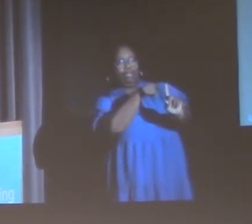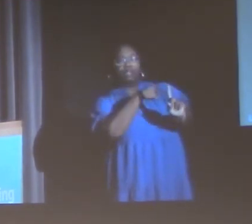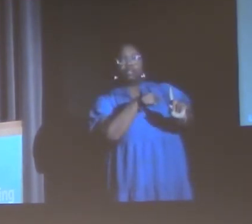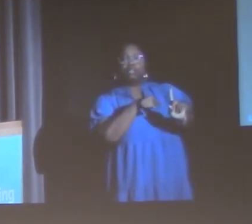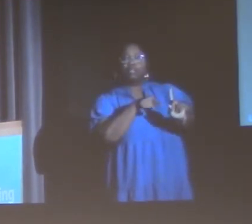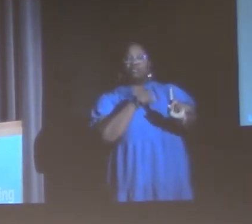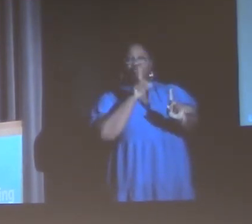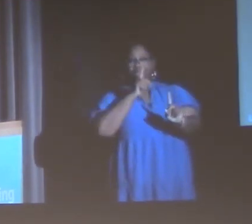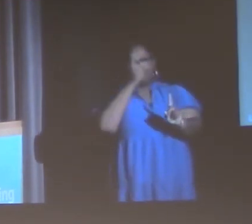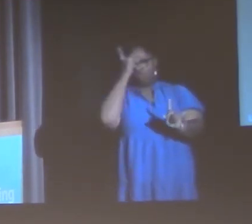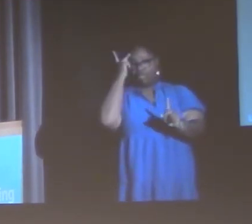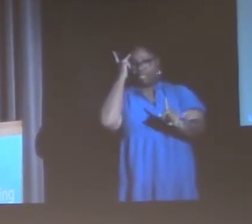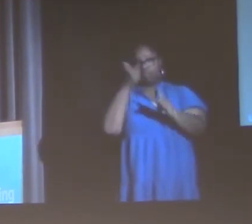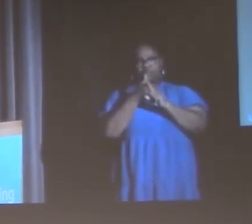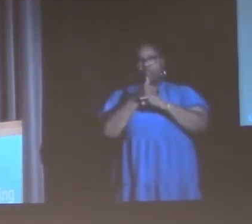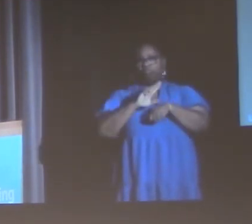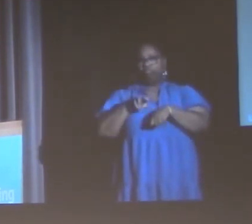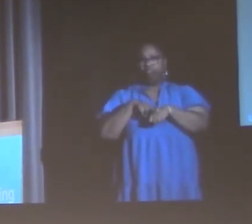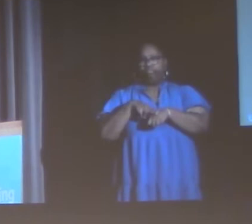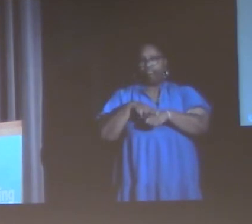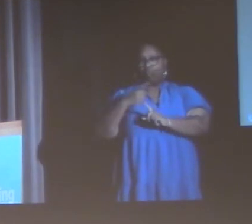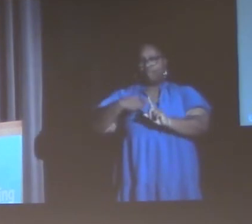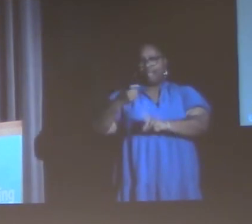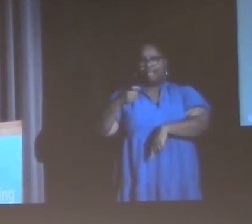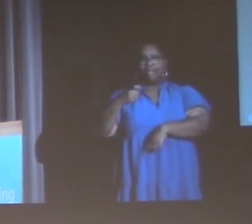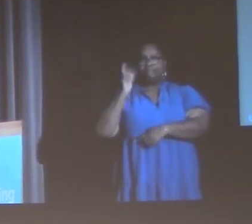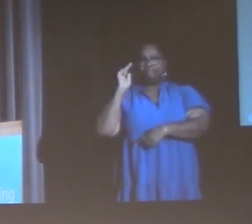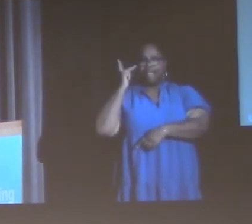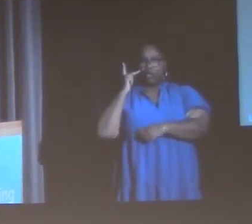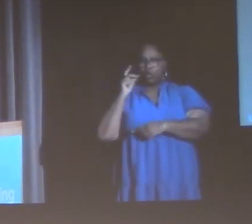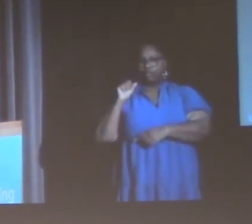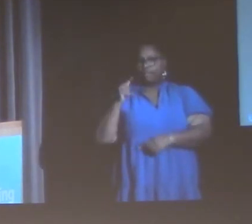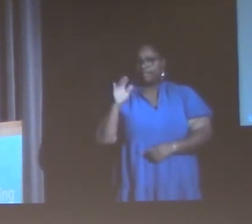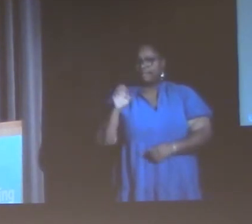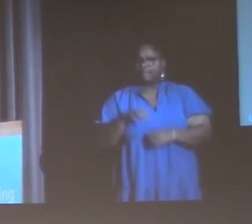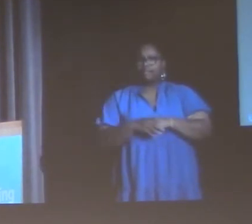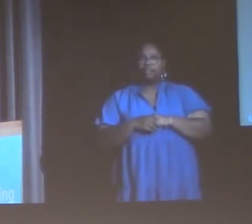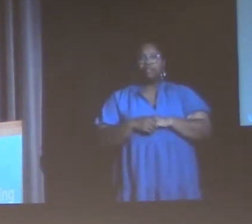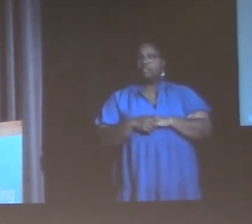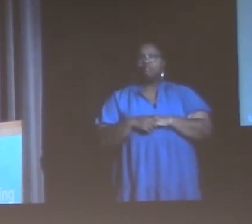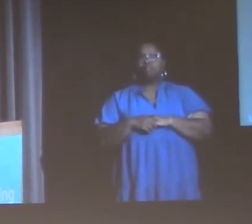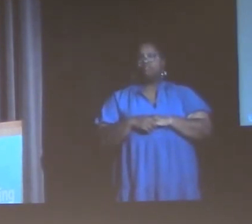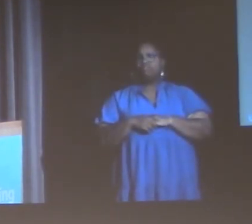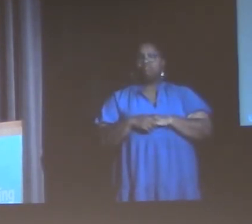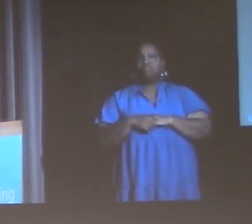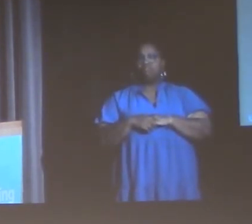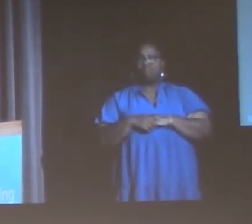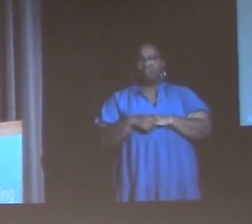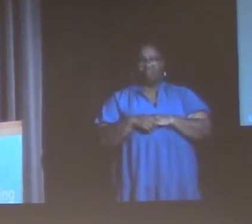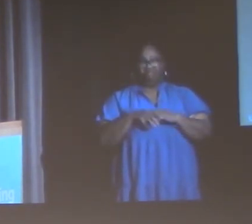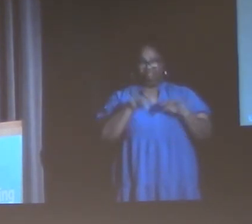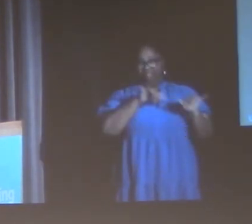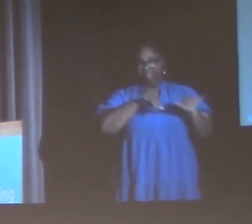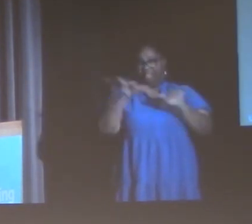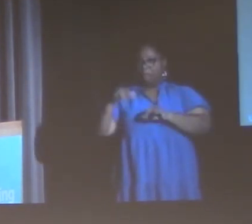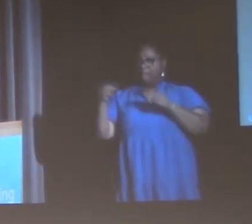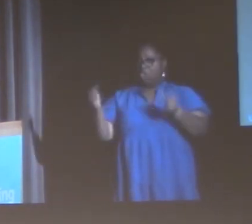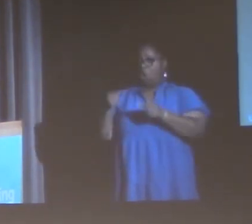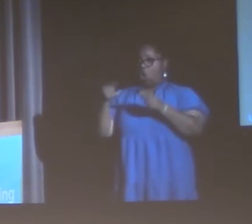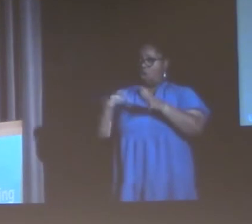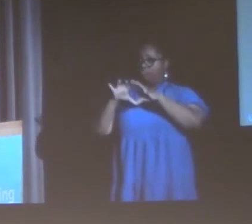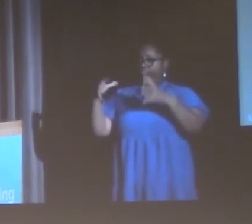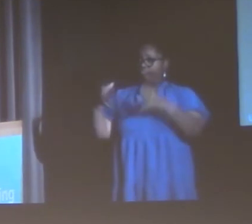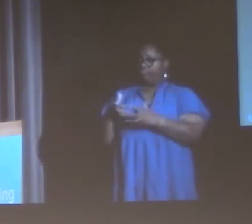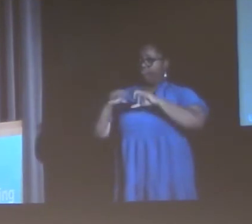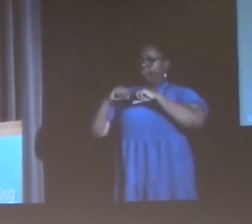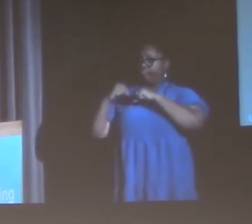right? They are not reflective of like the harm that exists in any society, right? It's about disappearing certain types of